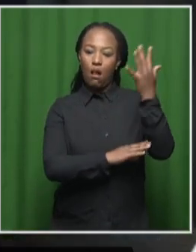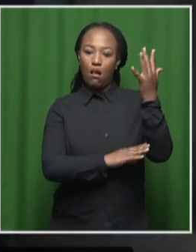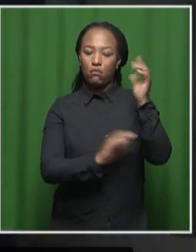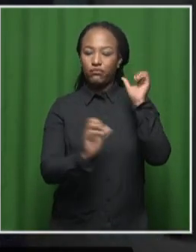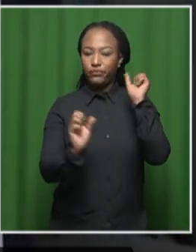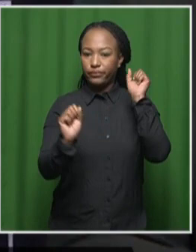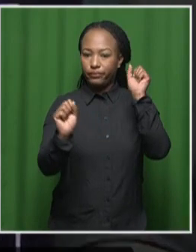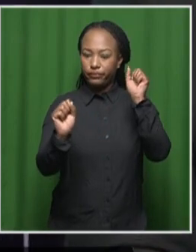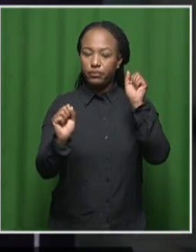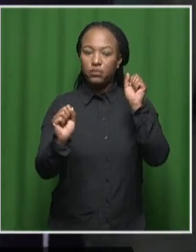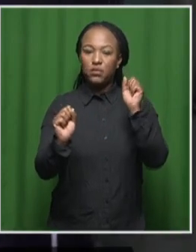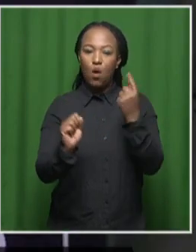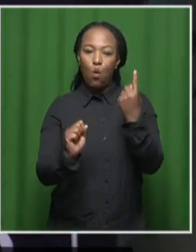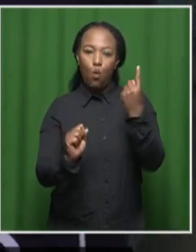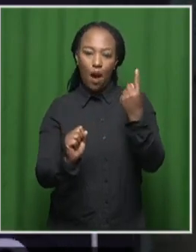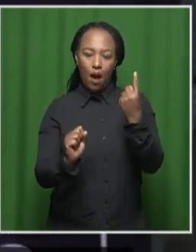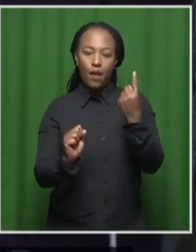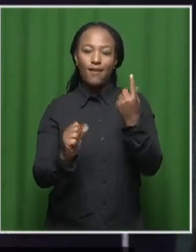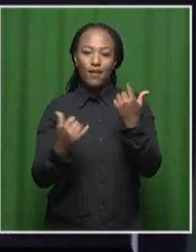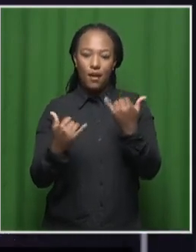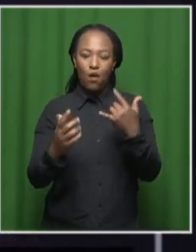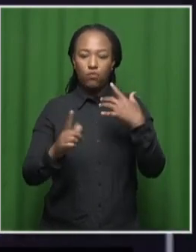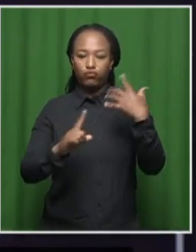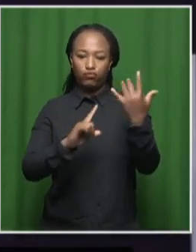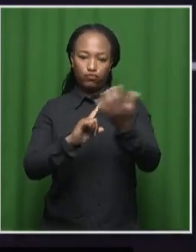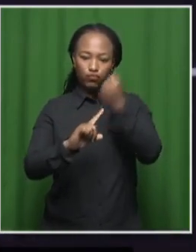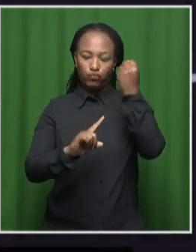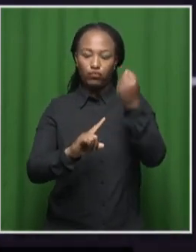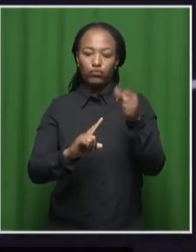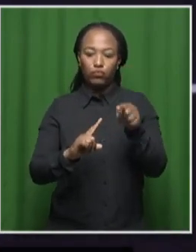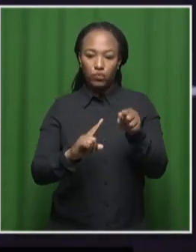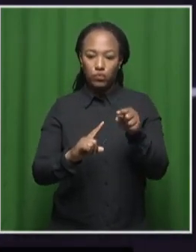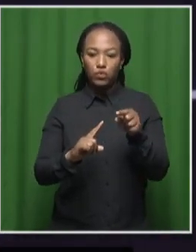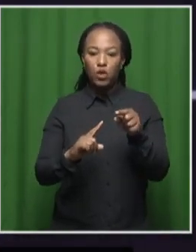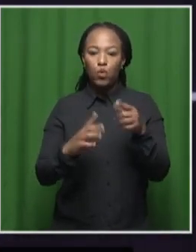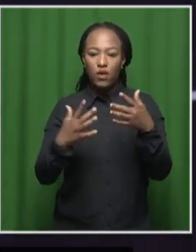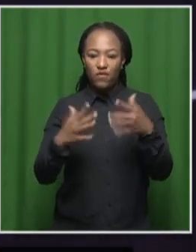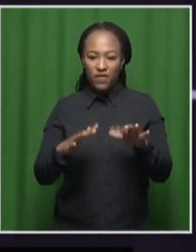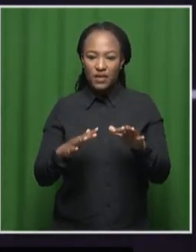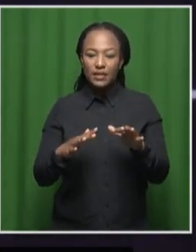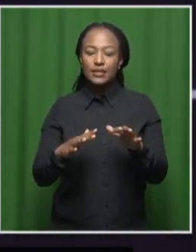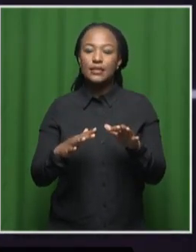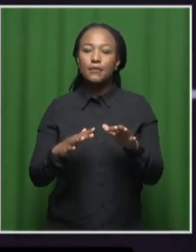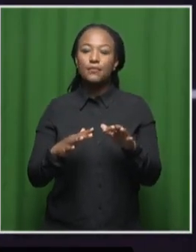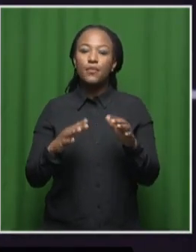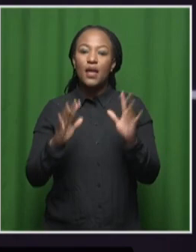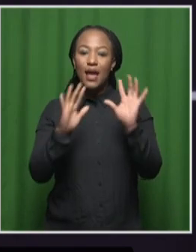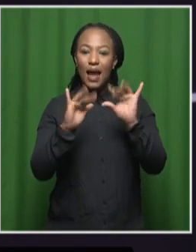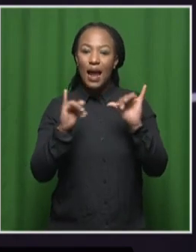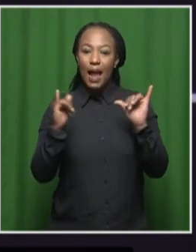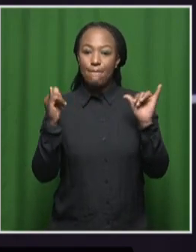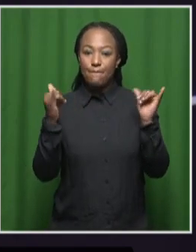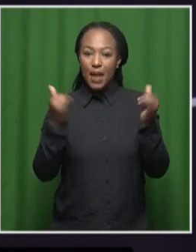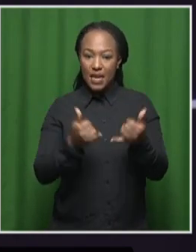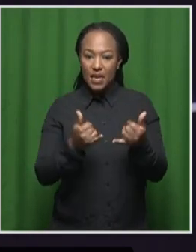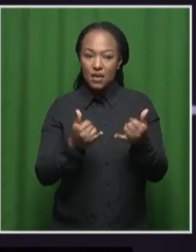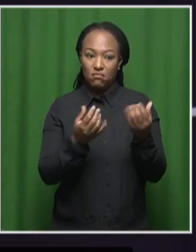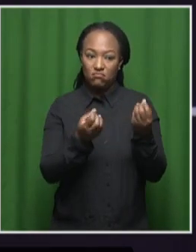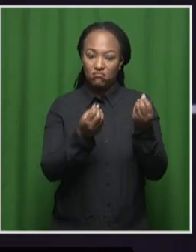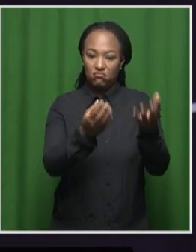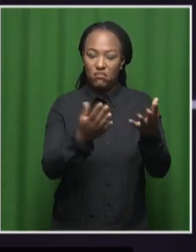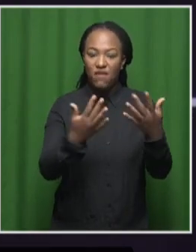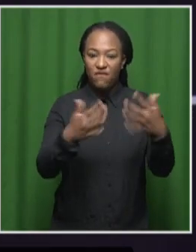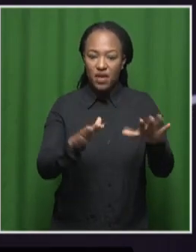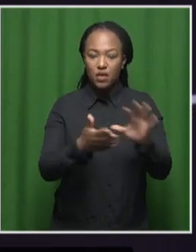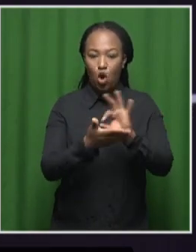those has reached a critical milestone. We have awarded, we've got service providers that are going to